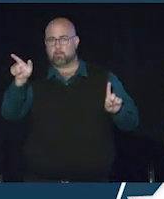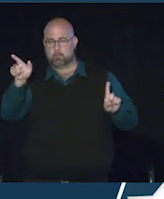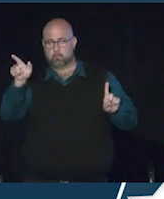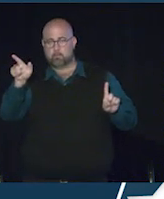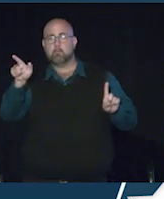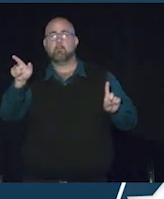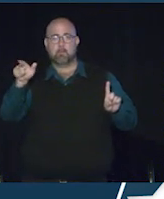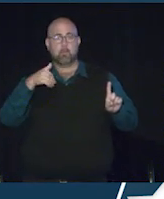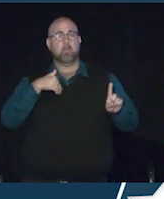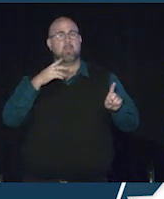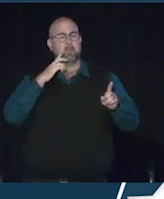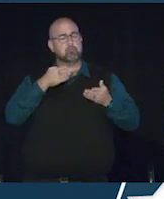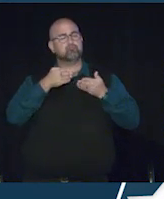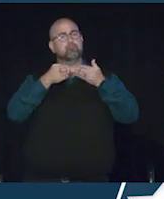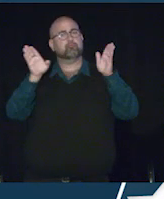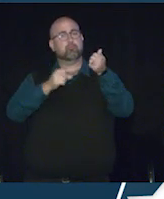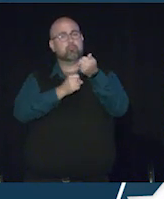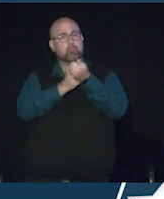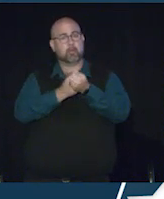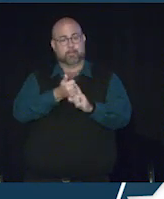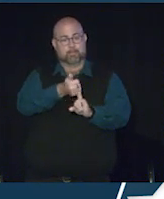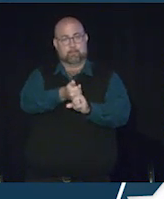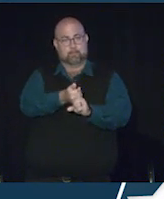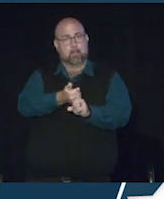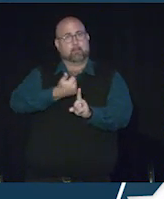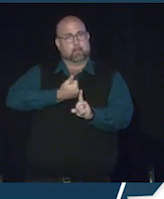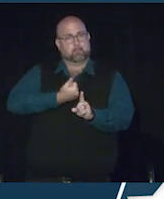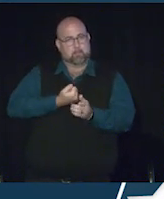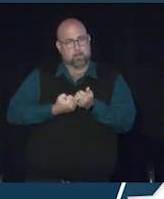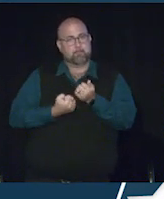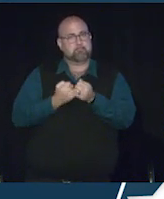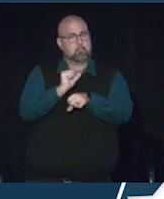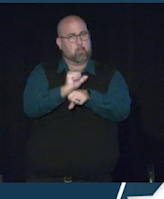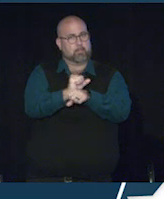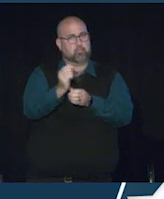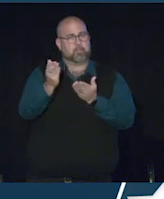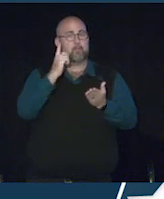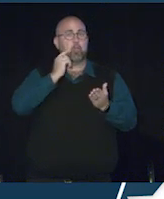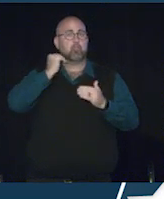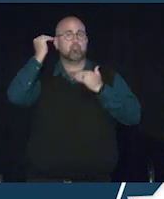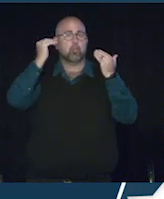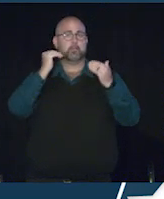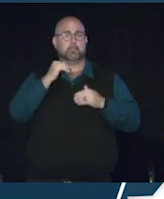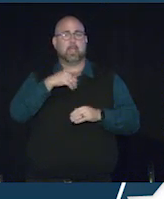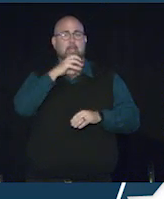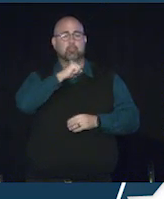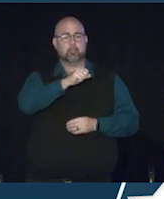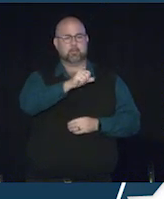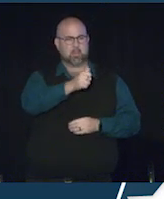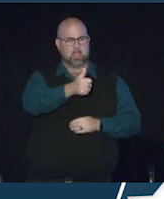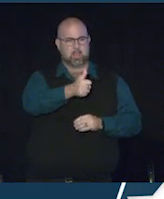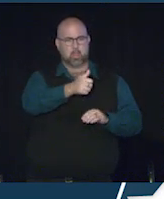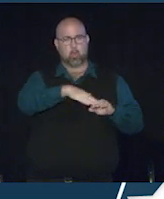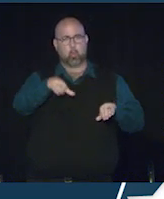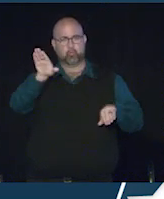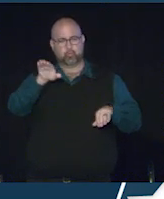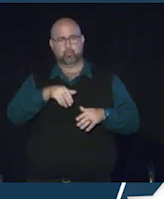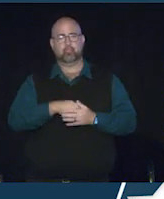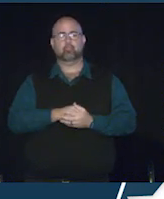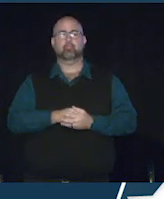We have general and supported self-employment services for adults that are 18 and older. We have